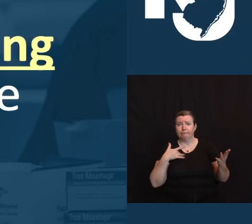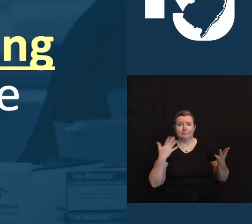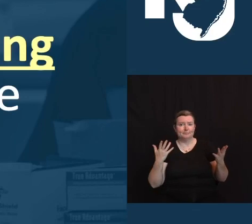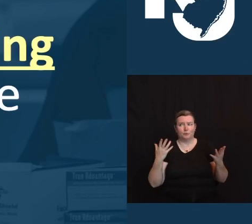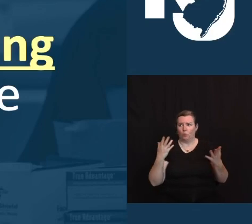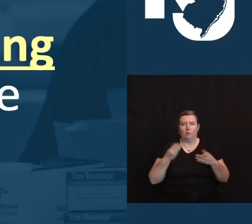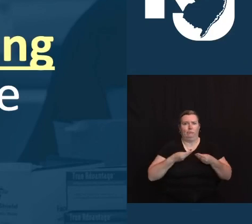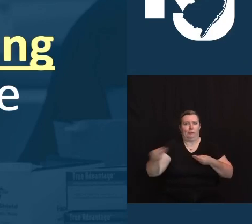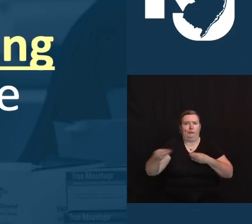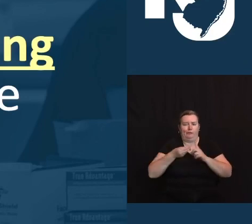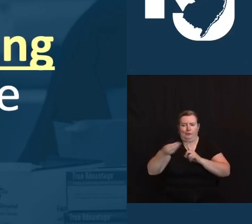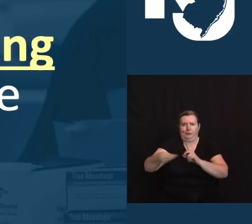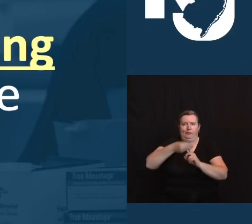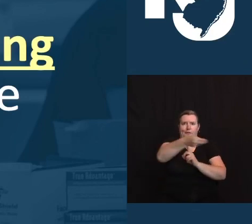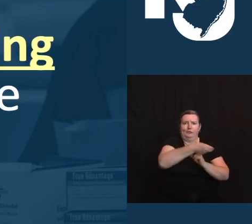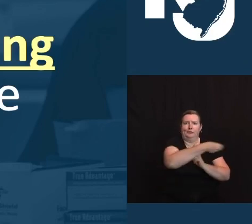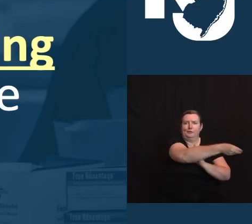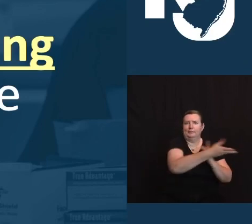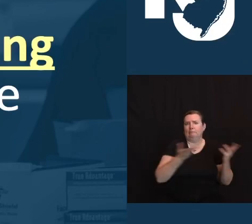site,